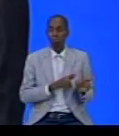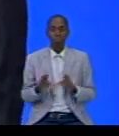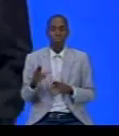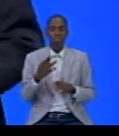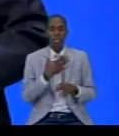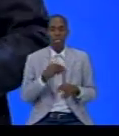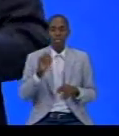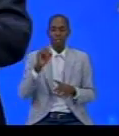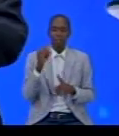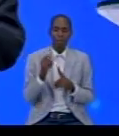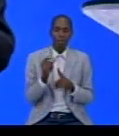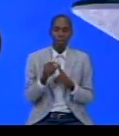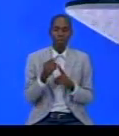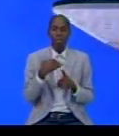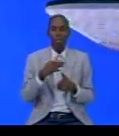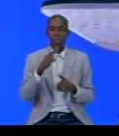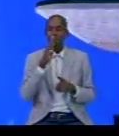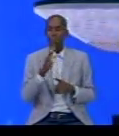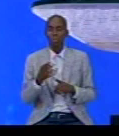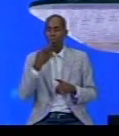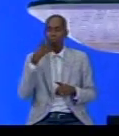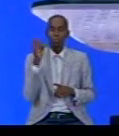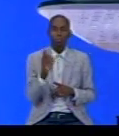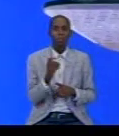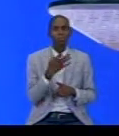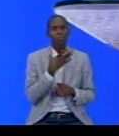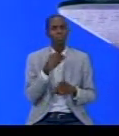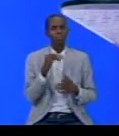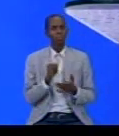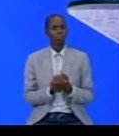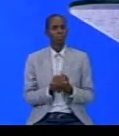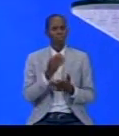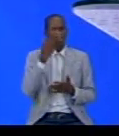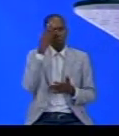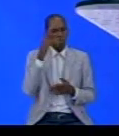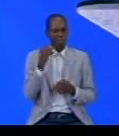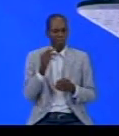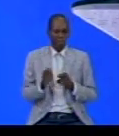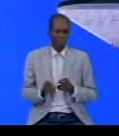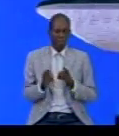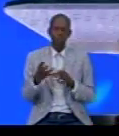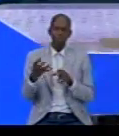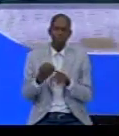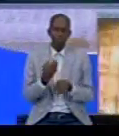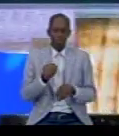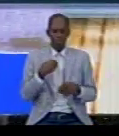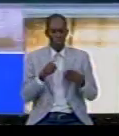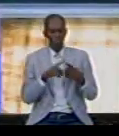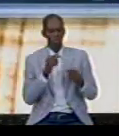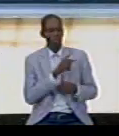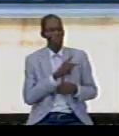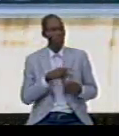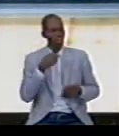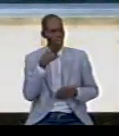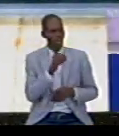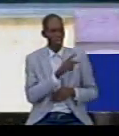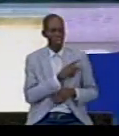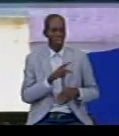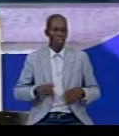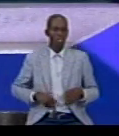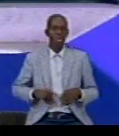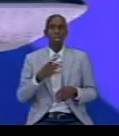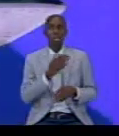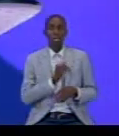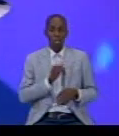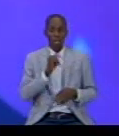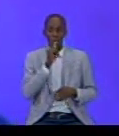been passed. And so he said, why the haste? Take me to the king and tell the king, I'm